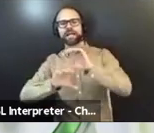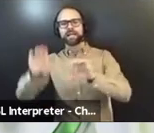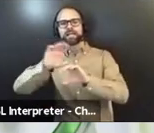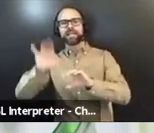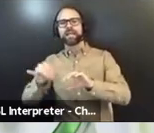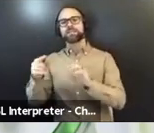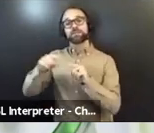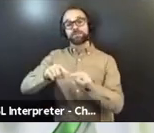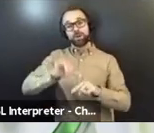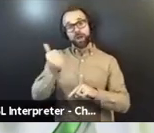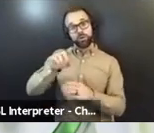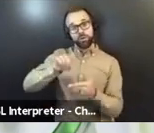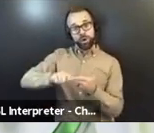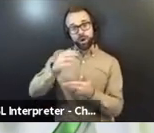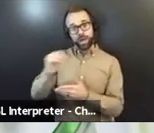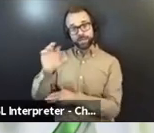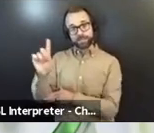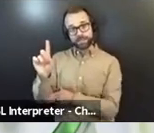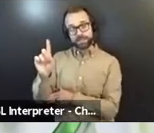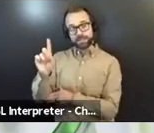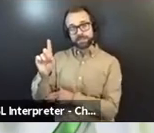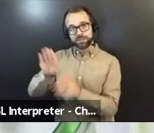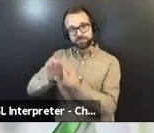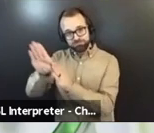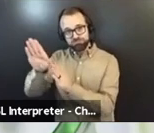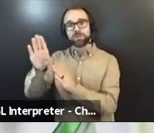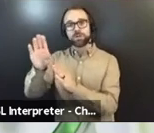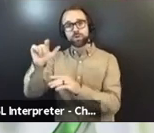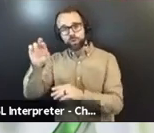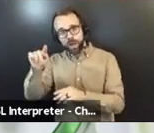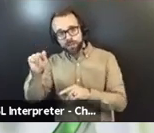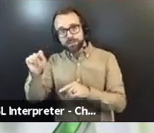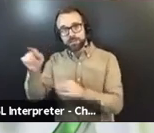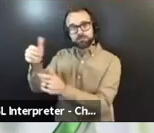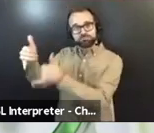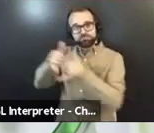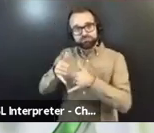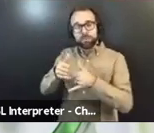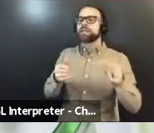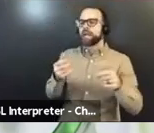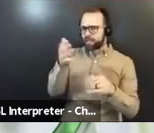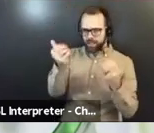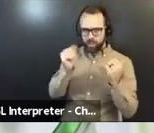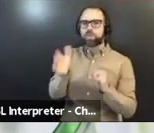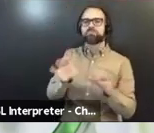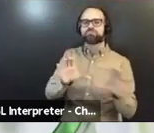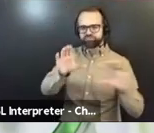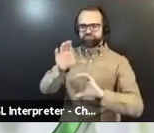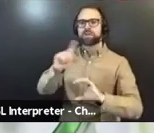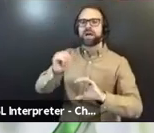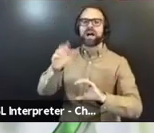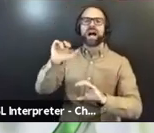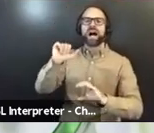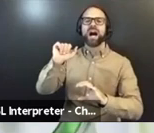grants. So should they check with them as well? Yep, all R&D grants would apply into the against this. So not just IRAP. I just used IRAP